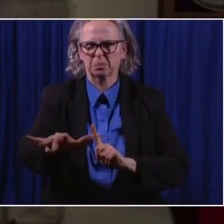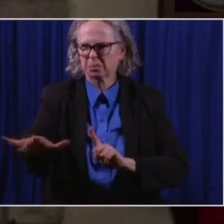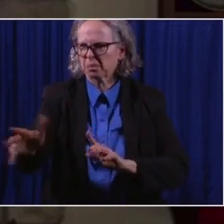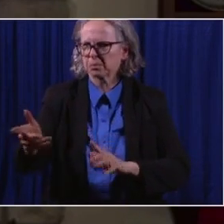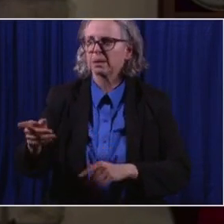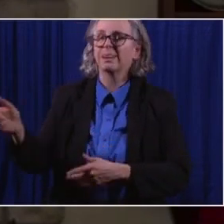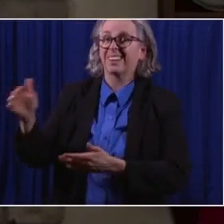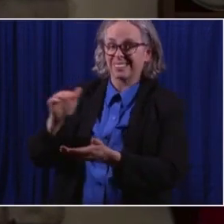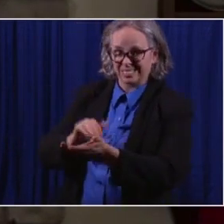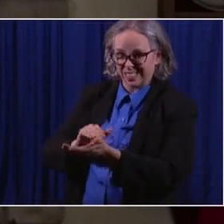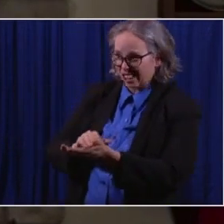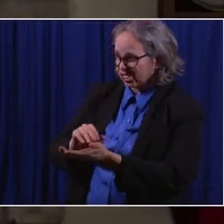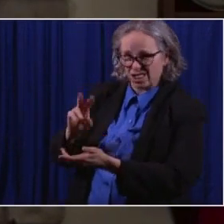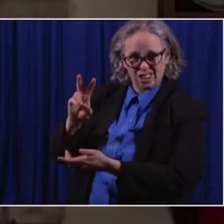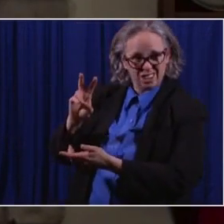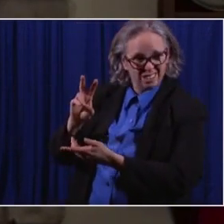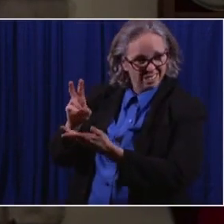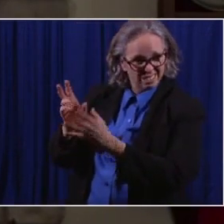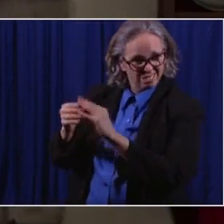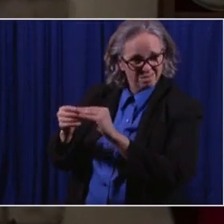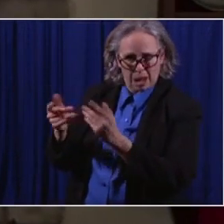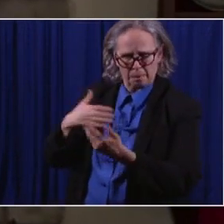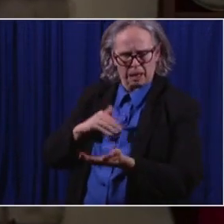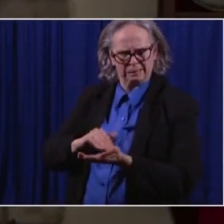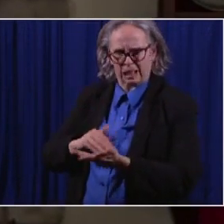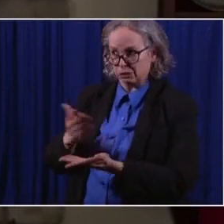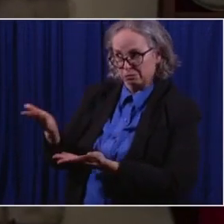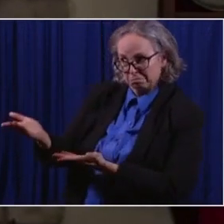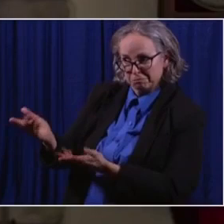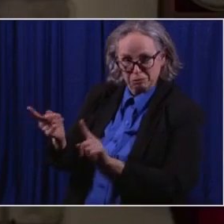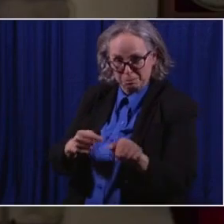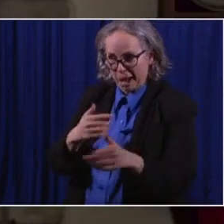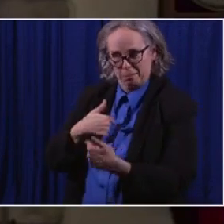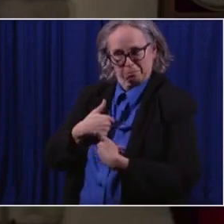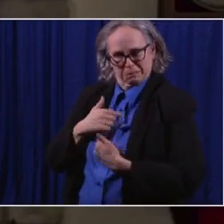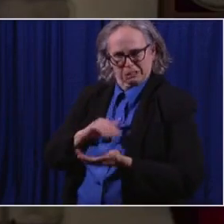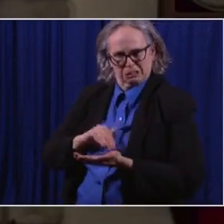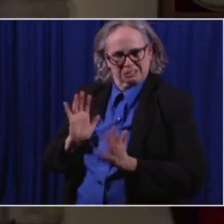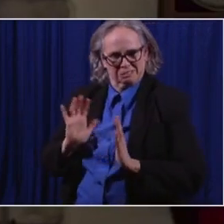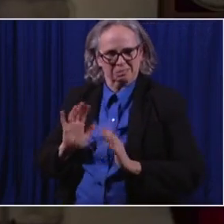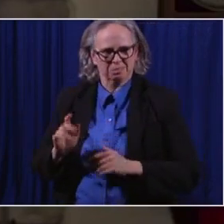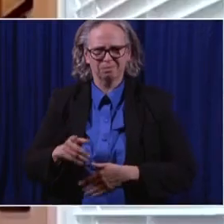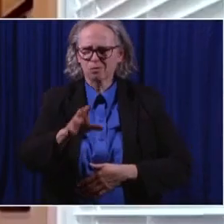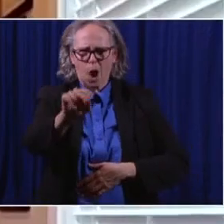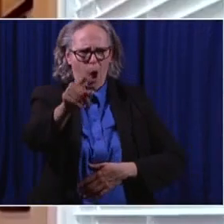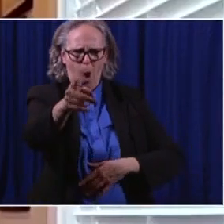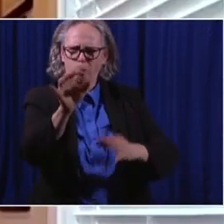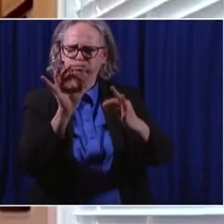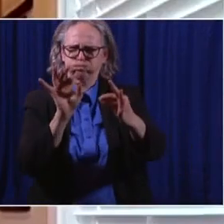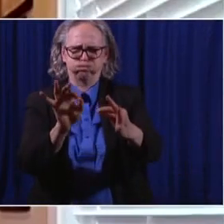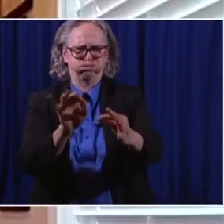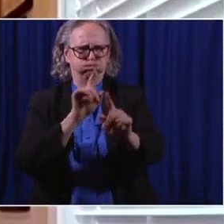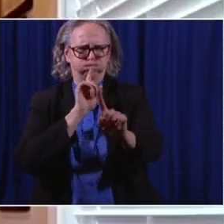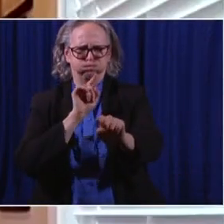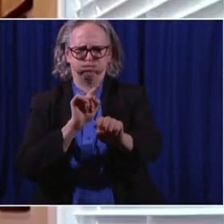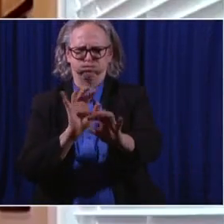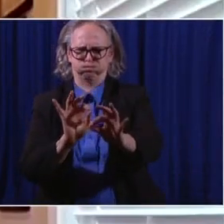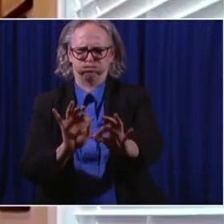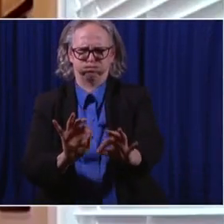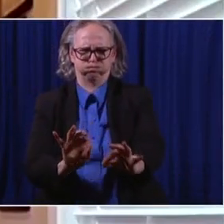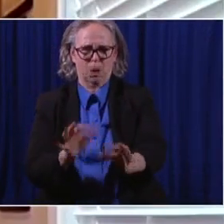should let you do the whole answer, but. No, Governor, as usual, you answered it very, very well. I can add that as